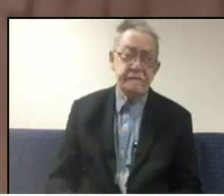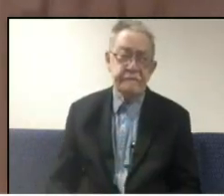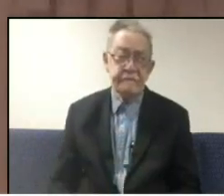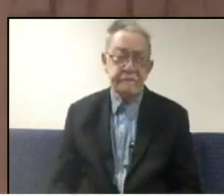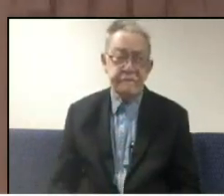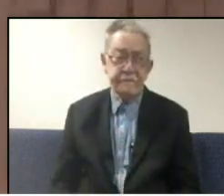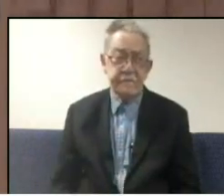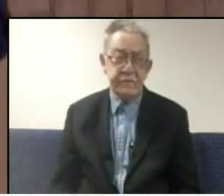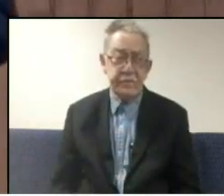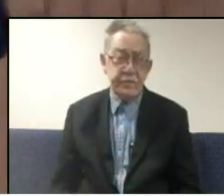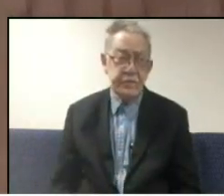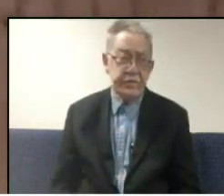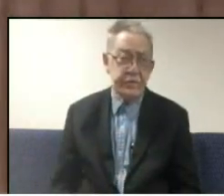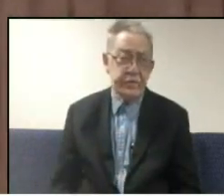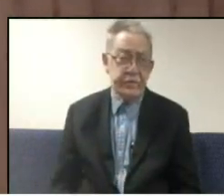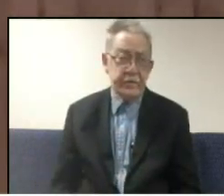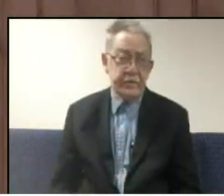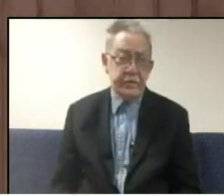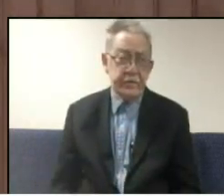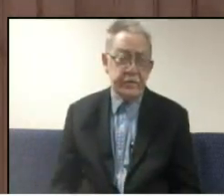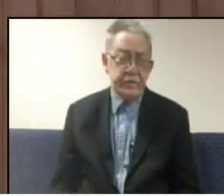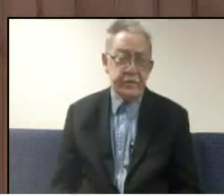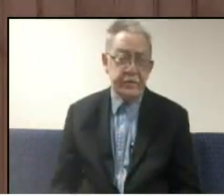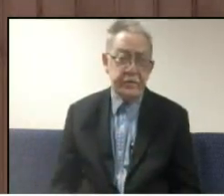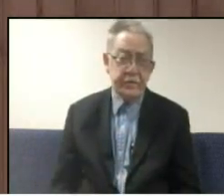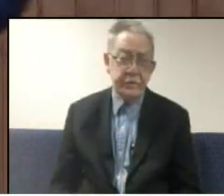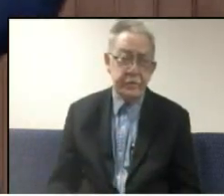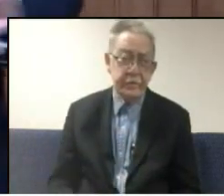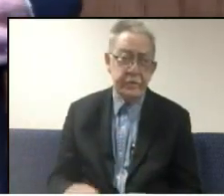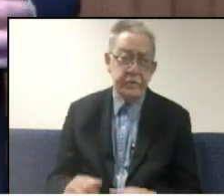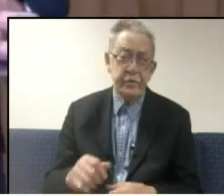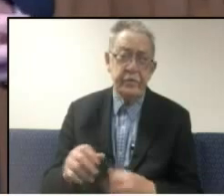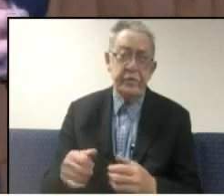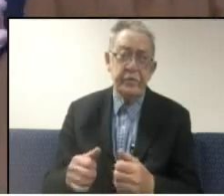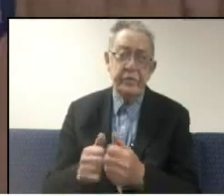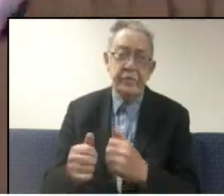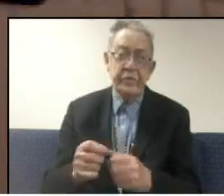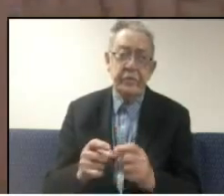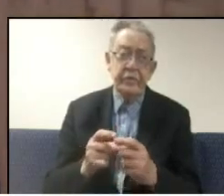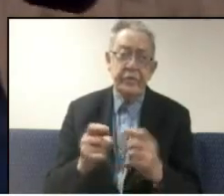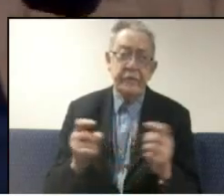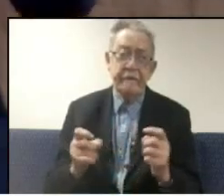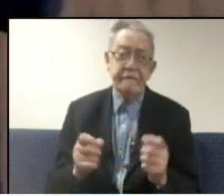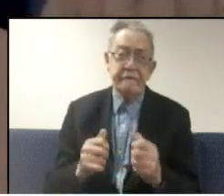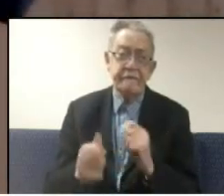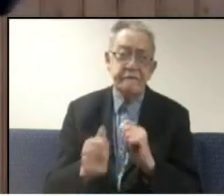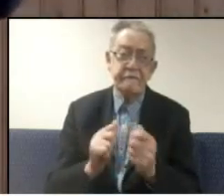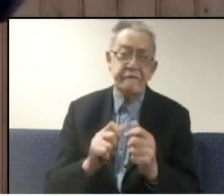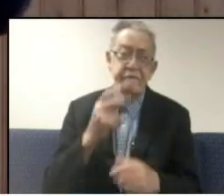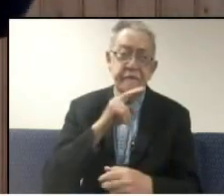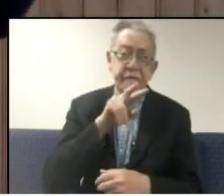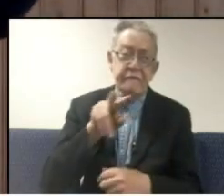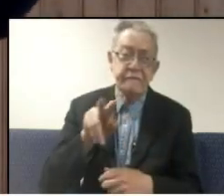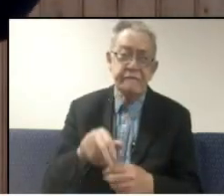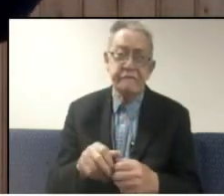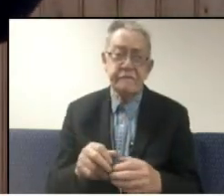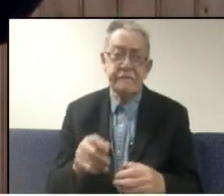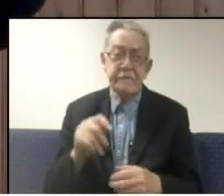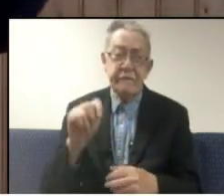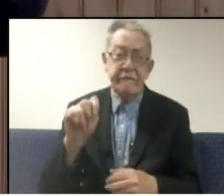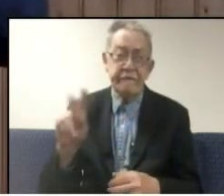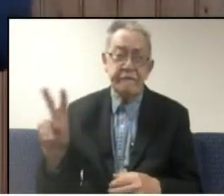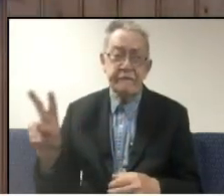not super qualified for that. And what do you do when you're not a great athlete? Well, you just watch the great athletes on TV, don't